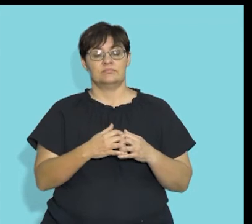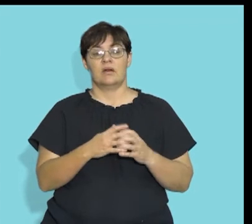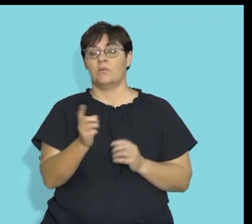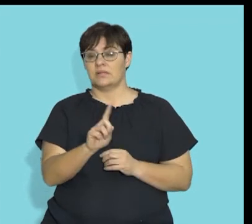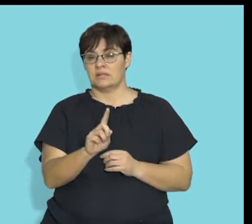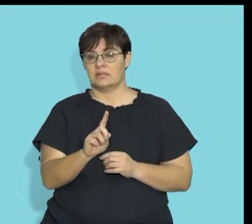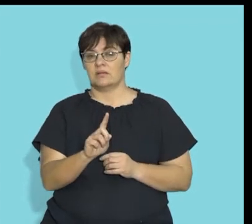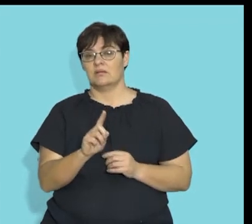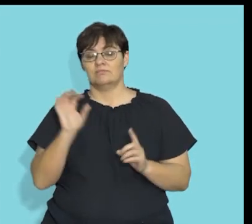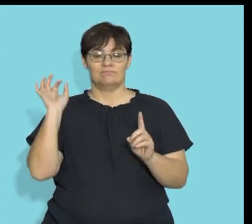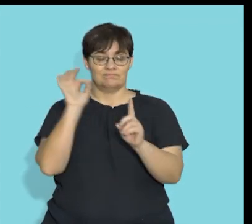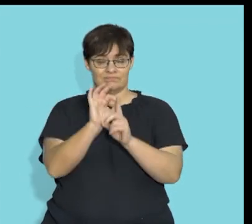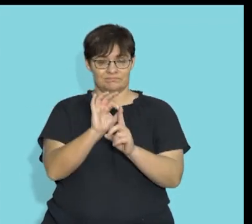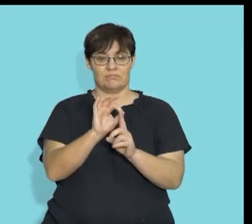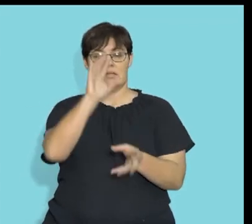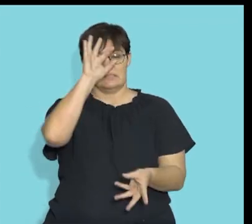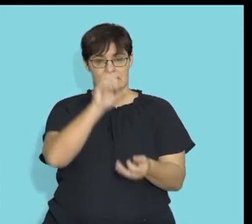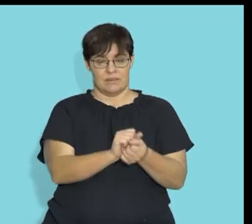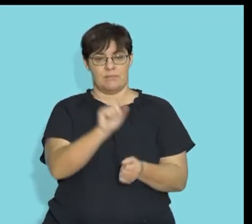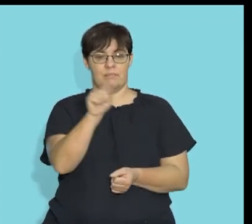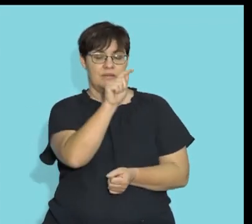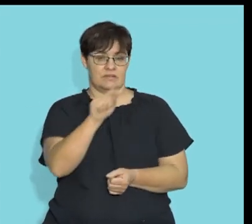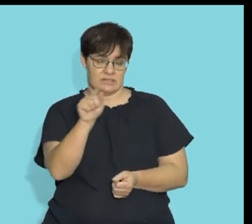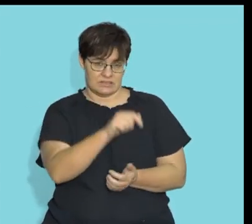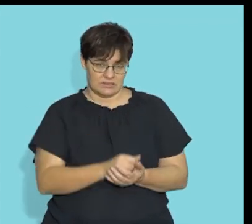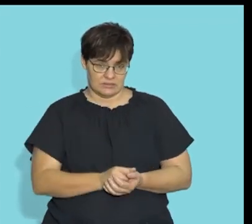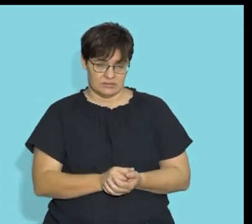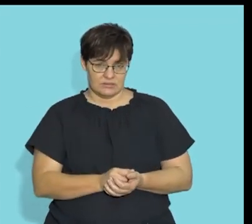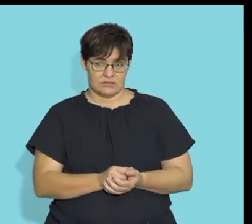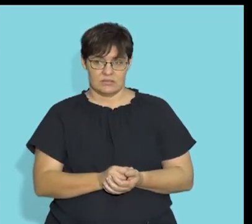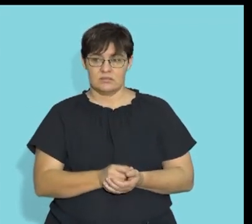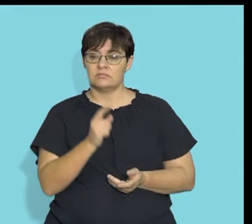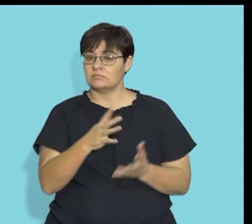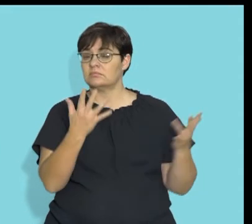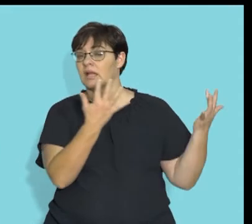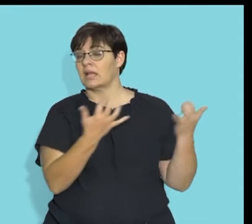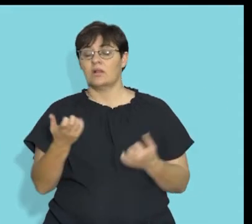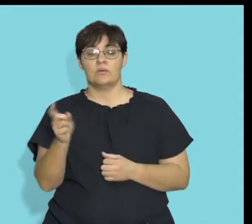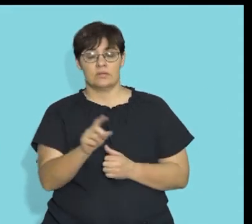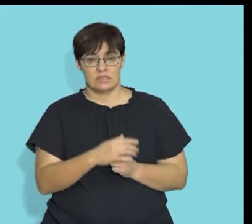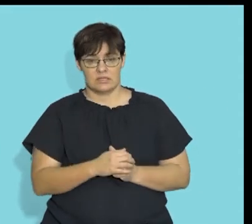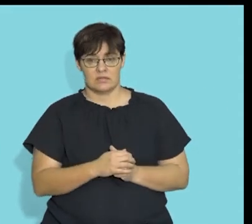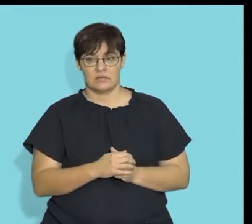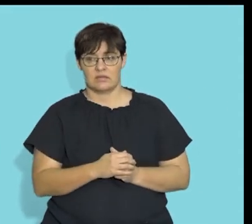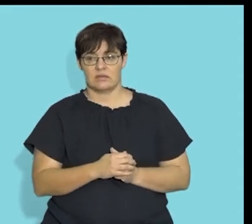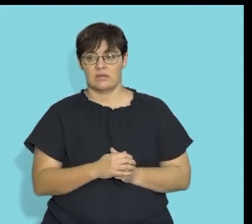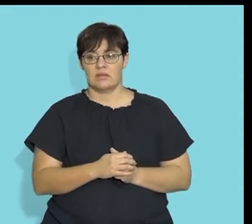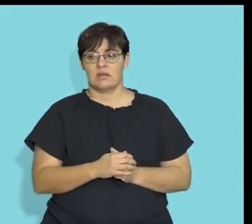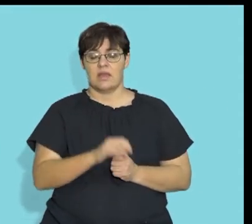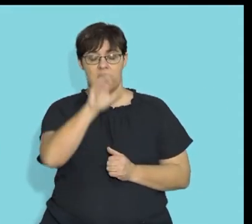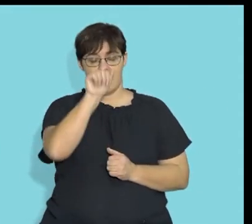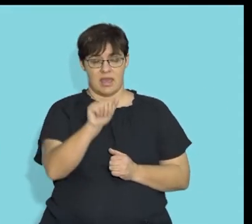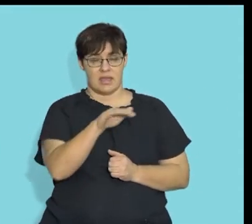assumed to be the sum to infinity. So the sum to infinity can be calculated when I have